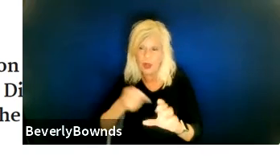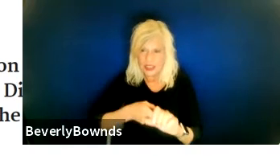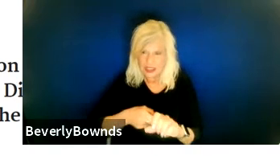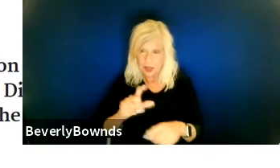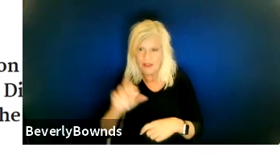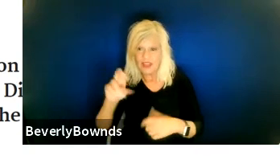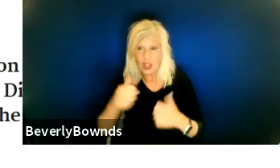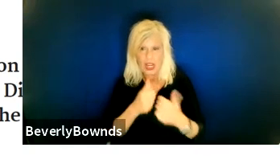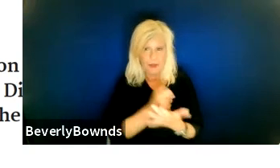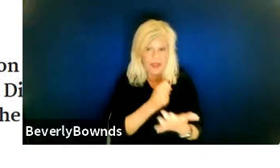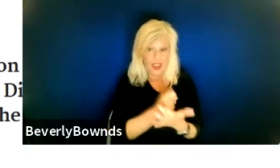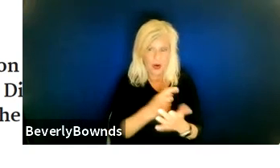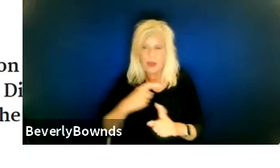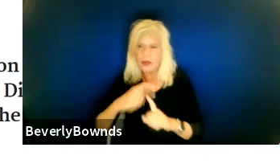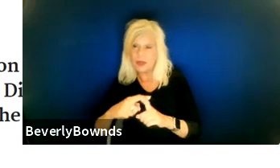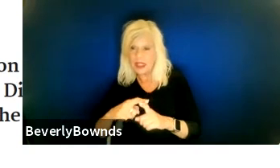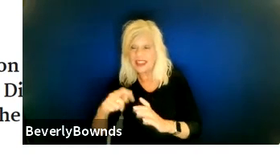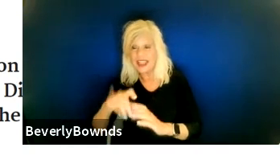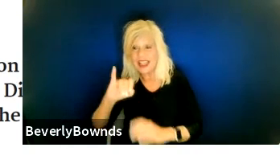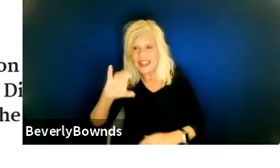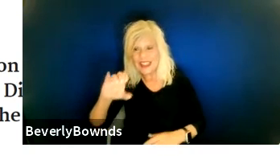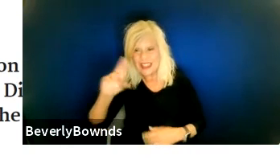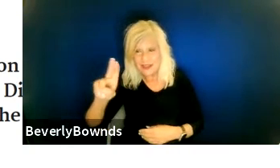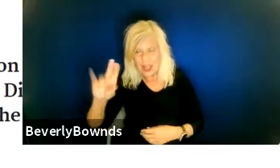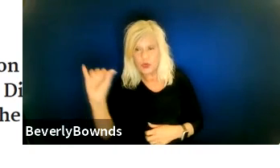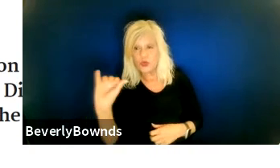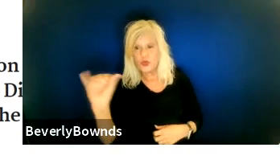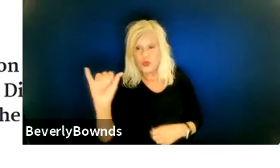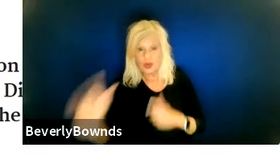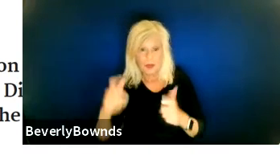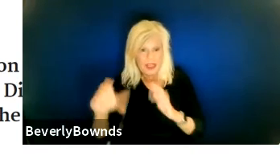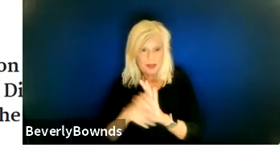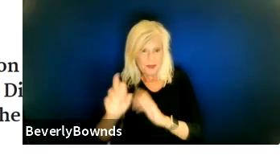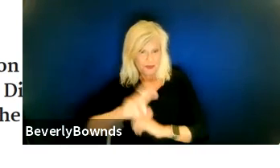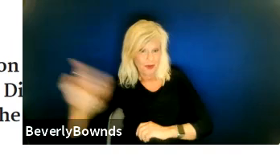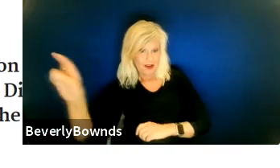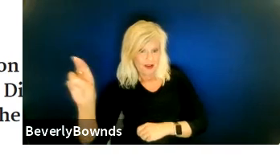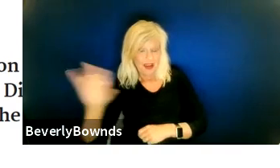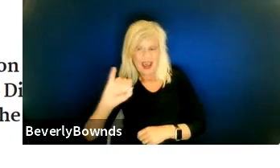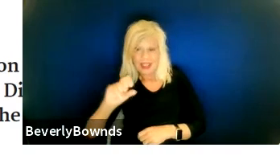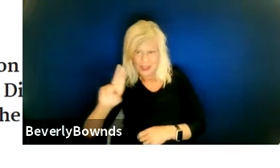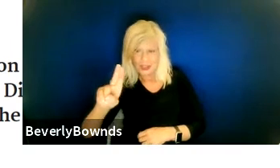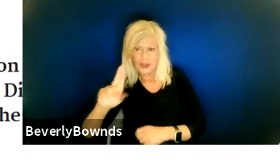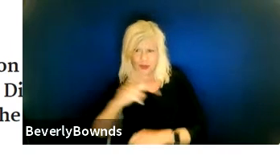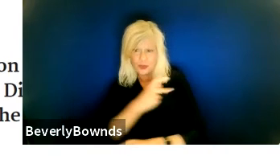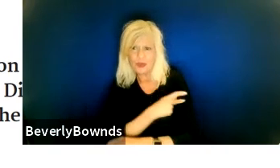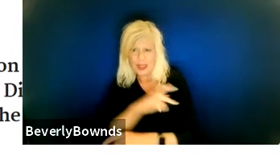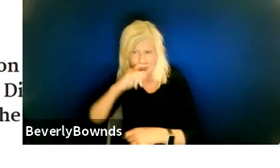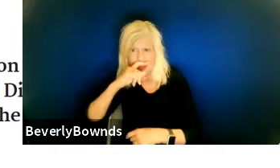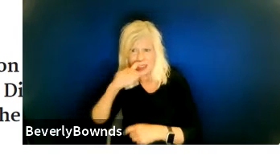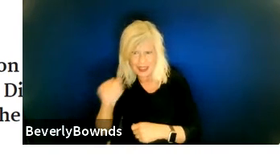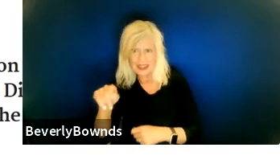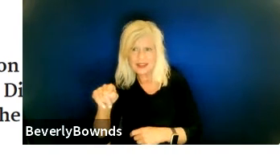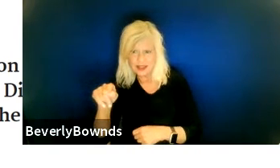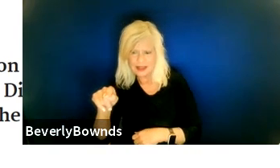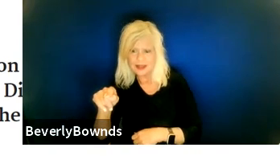but also even in the intensive care unit. So that big picture on the right side is actually a kid who was in the intensive